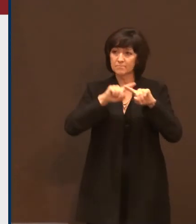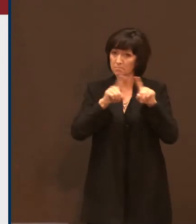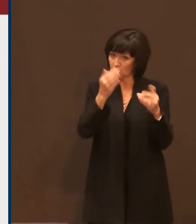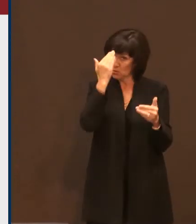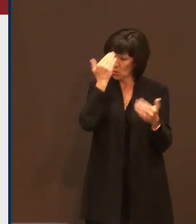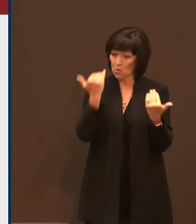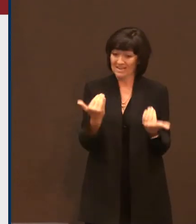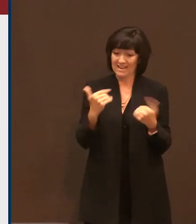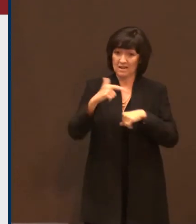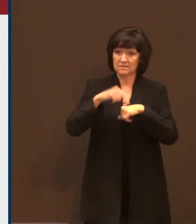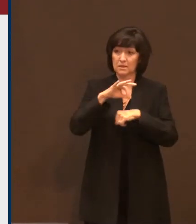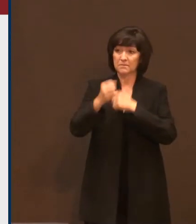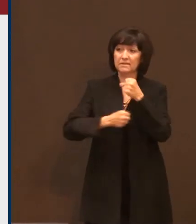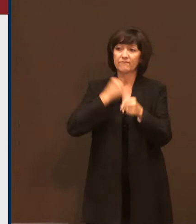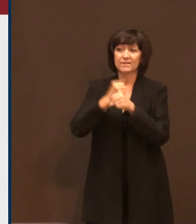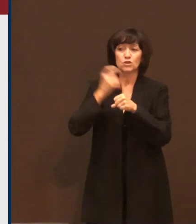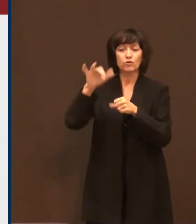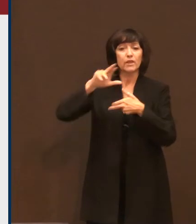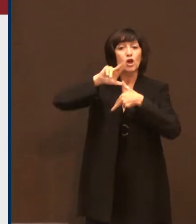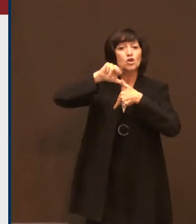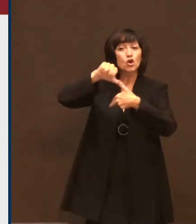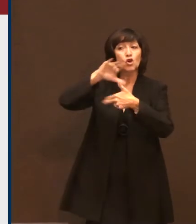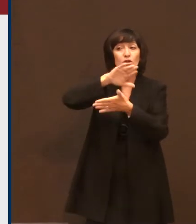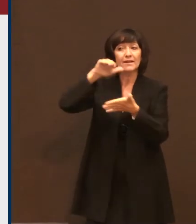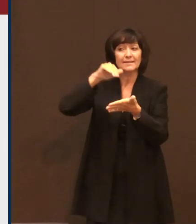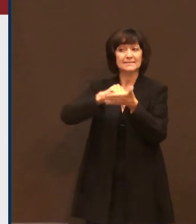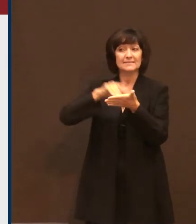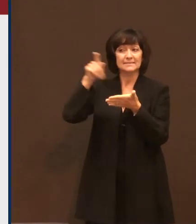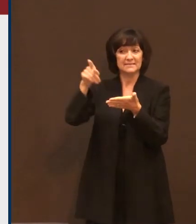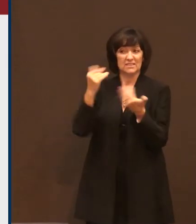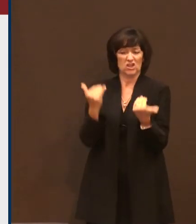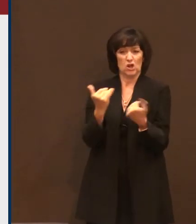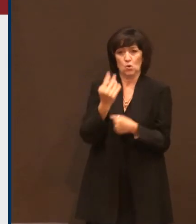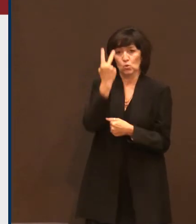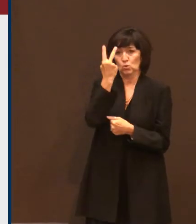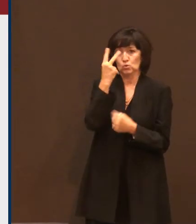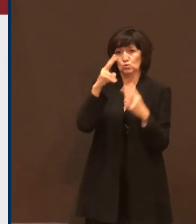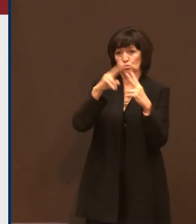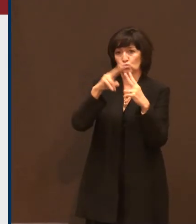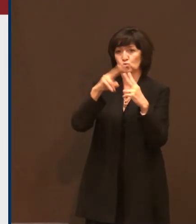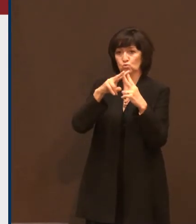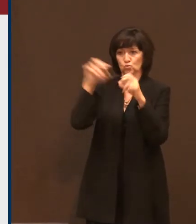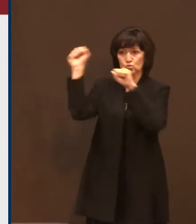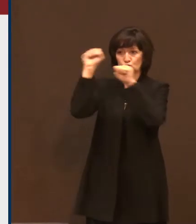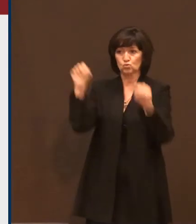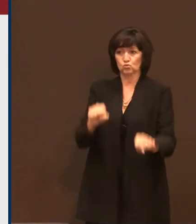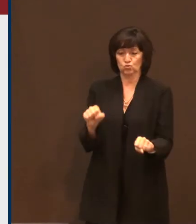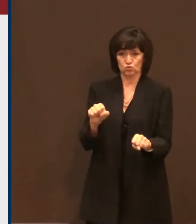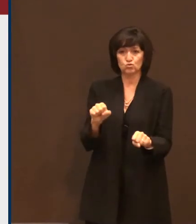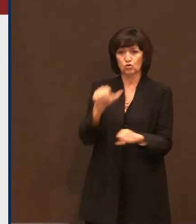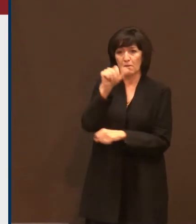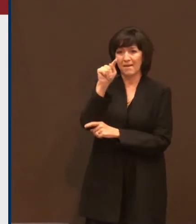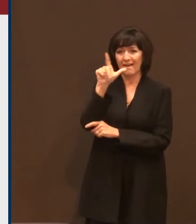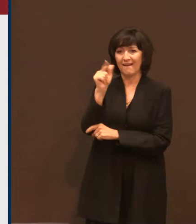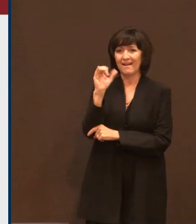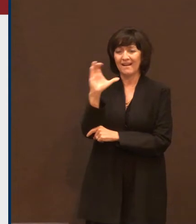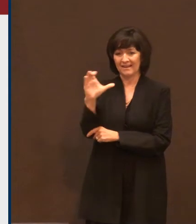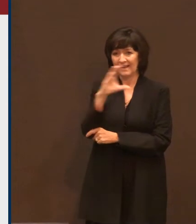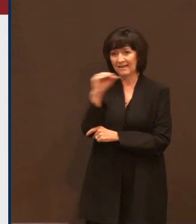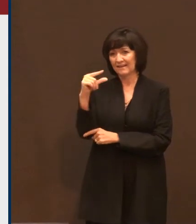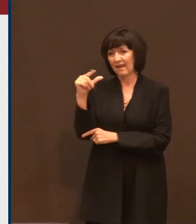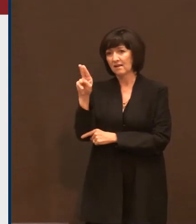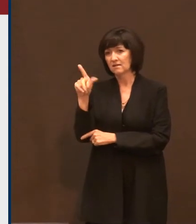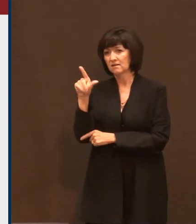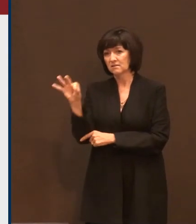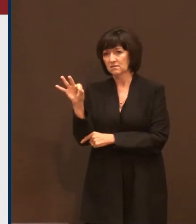the National Hurricane Center. There are currently, 2 systems that are in the Atlantic Basin and one in the Gulf of, almost in the